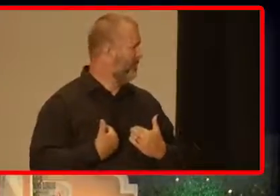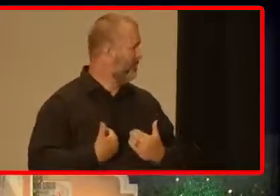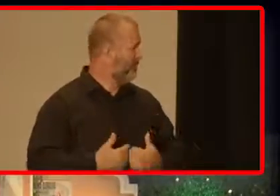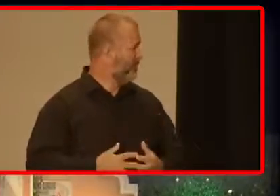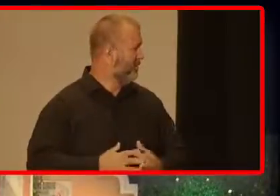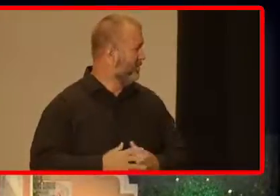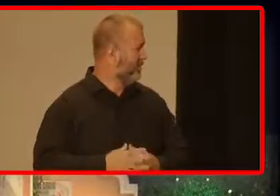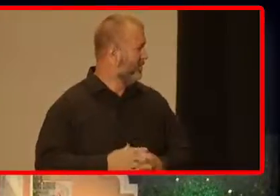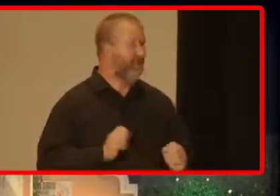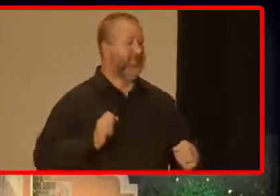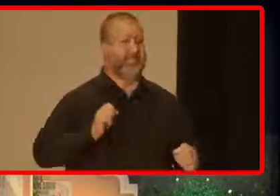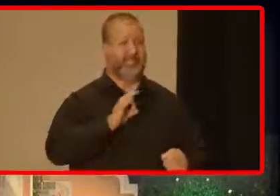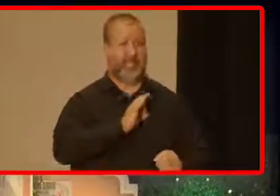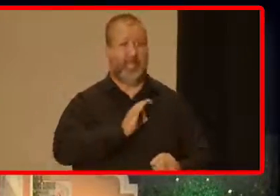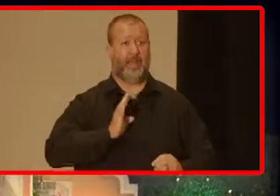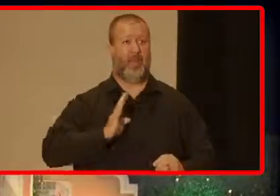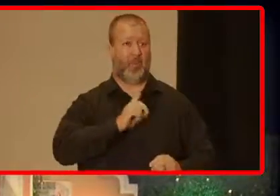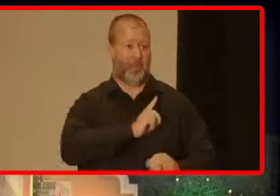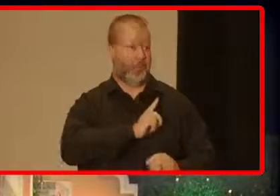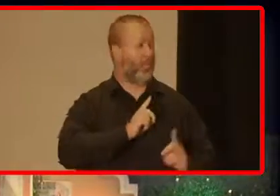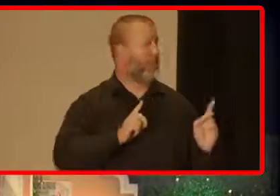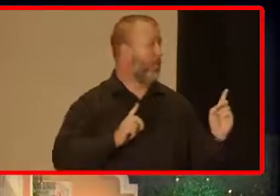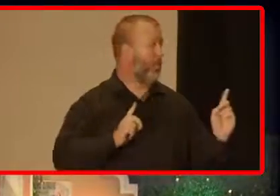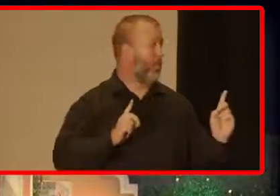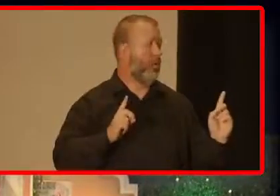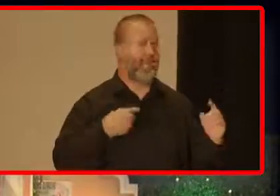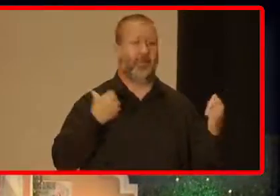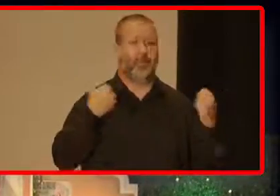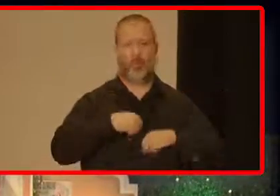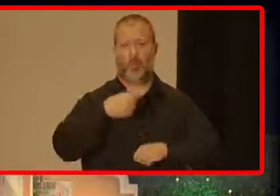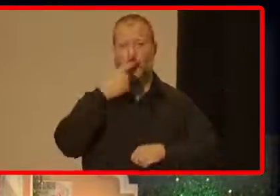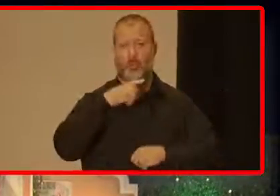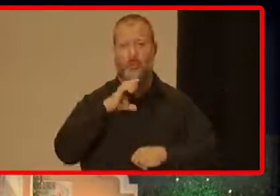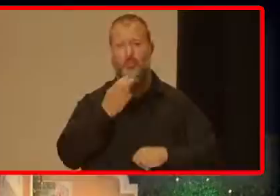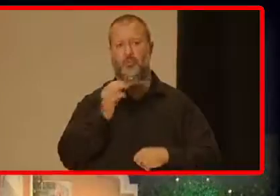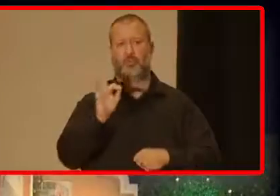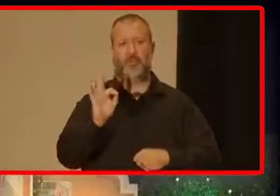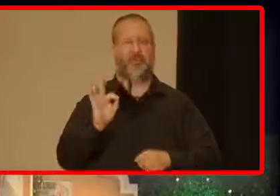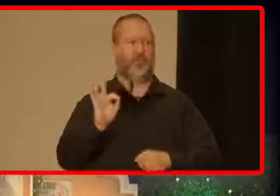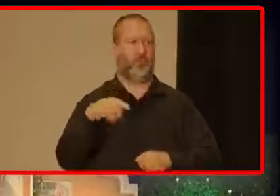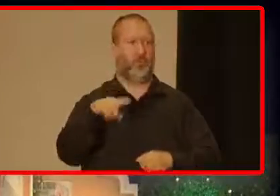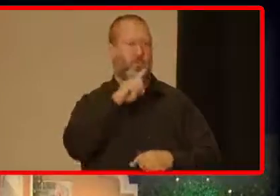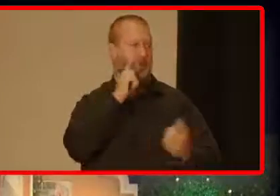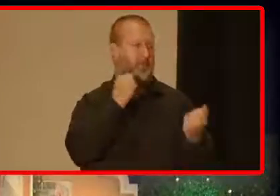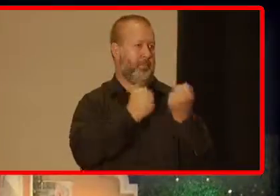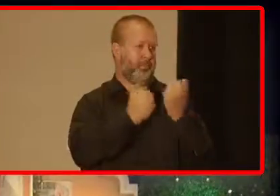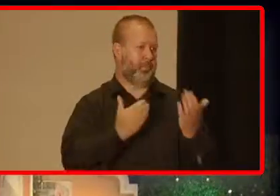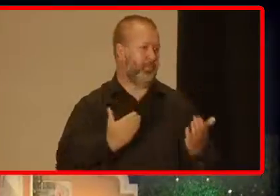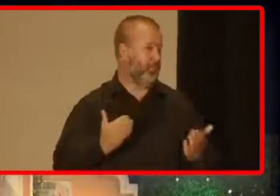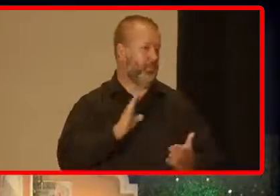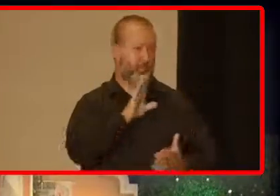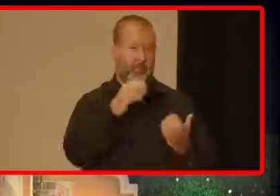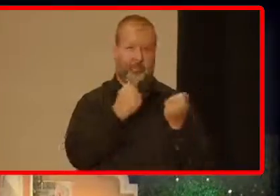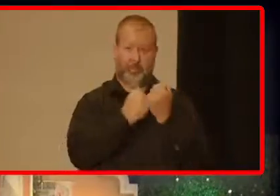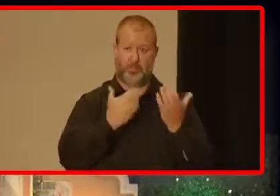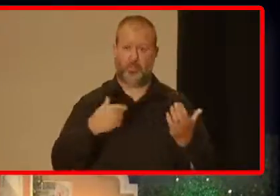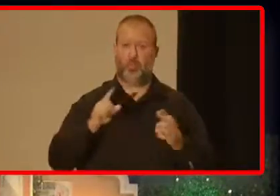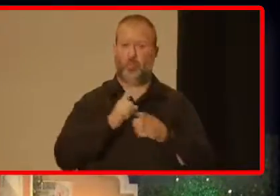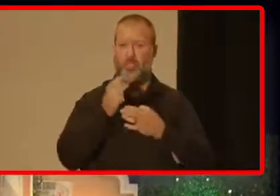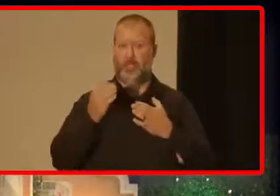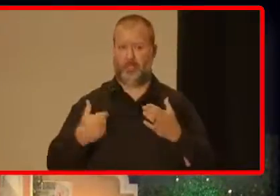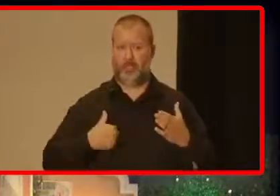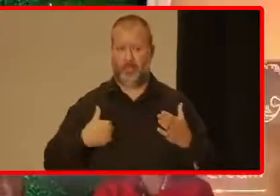The staff and the board members, we all wear chef coats. We're your ambassadors. We're your ambassadors this